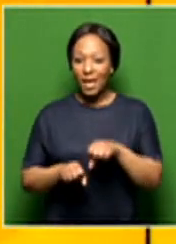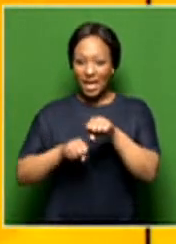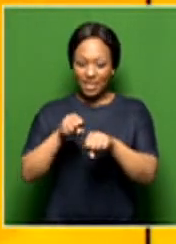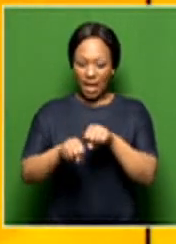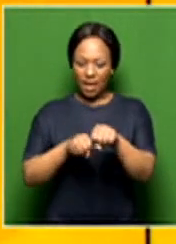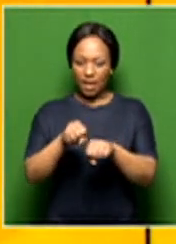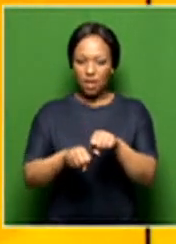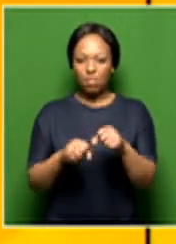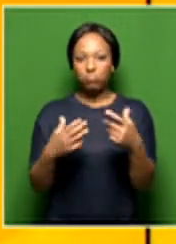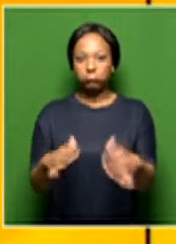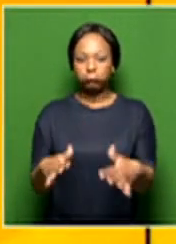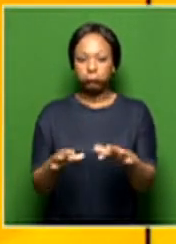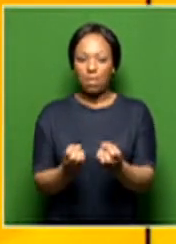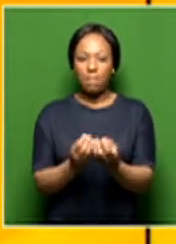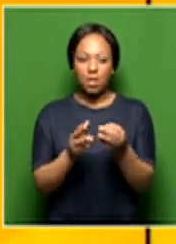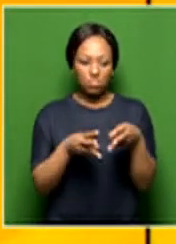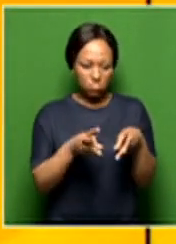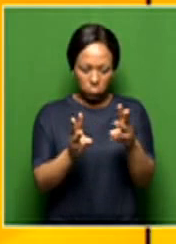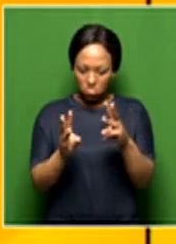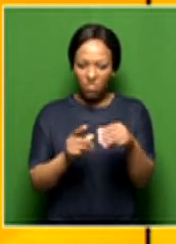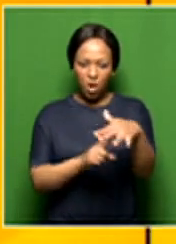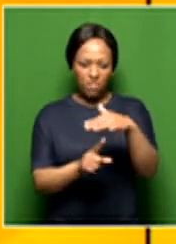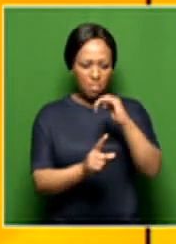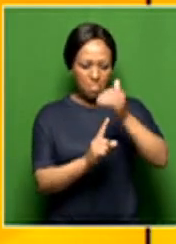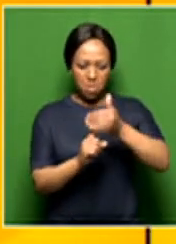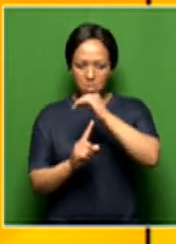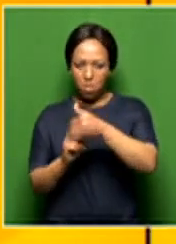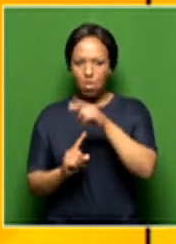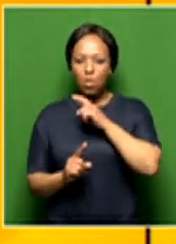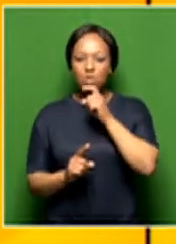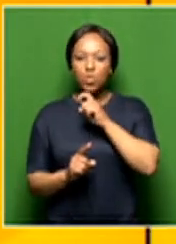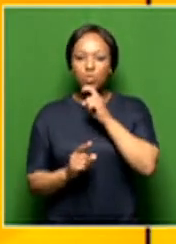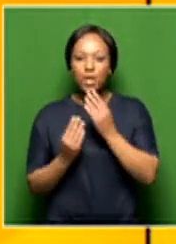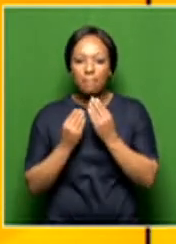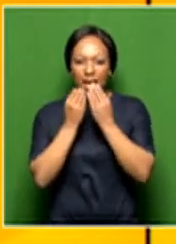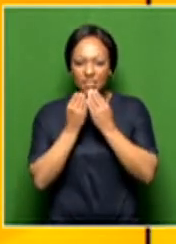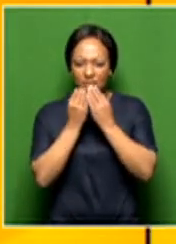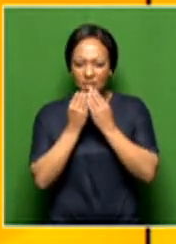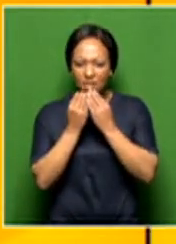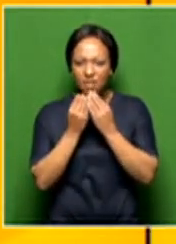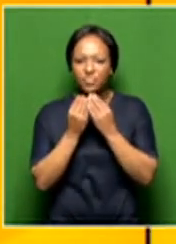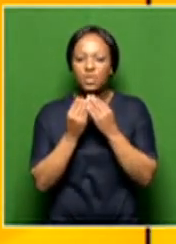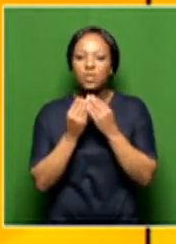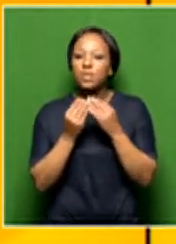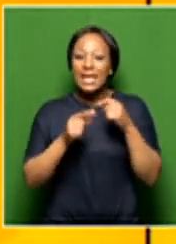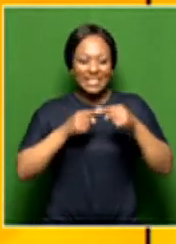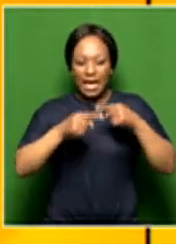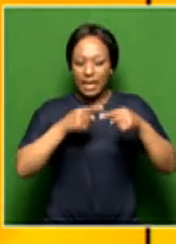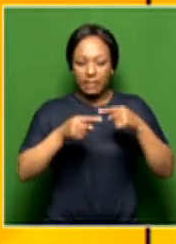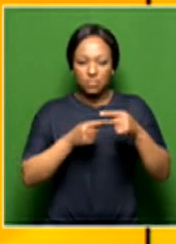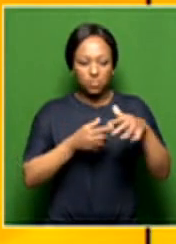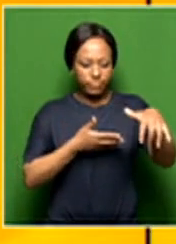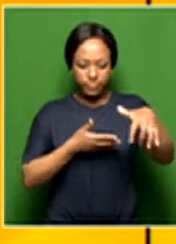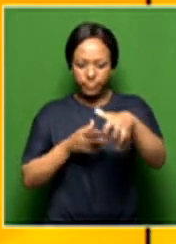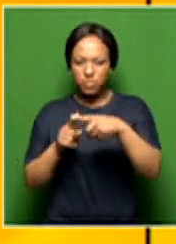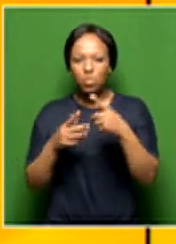Recycling is one of the many ways of protecting our environment. The use of plastic has over the years caused a negative impact in the world that we